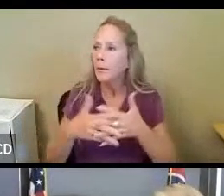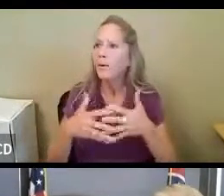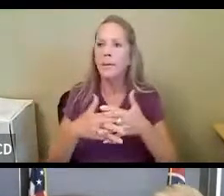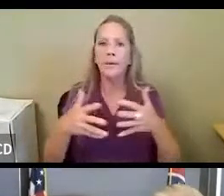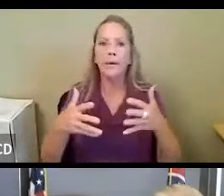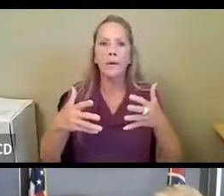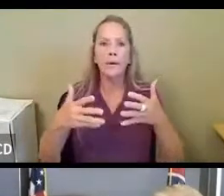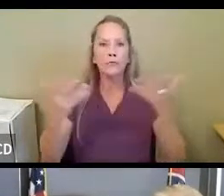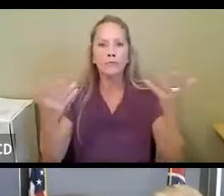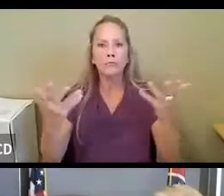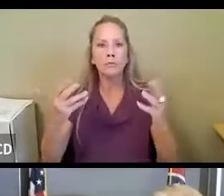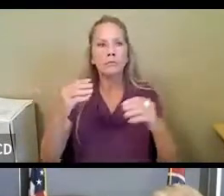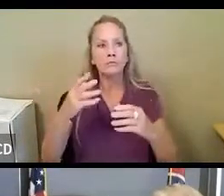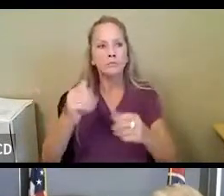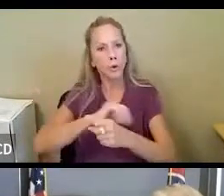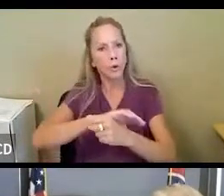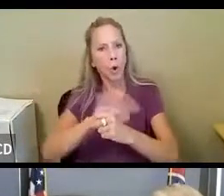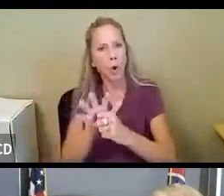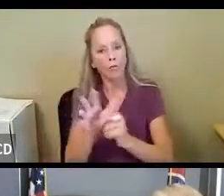a COVID friendly way,